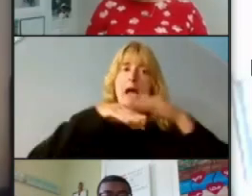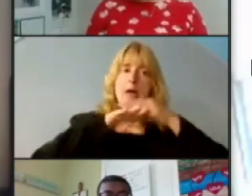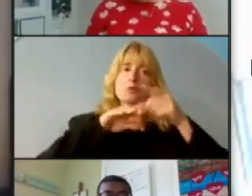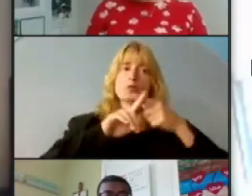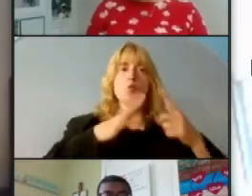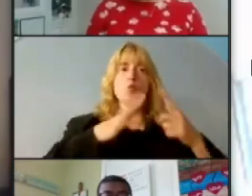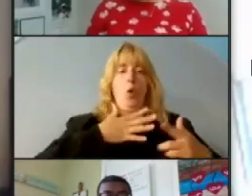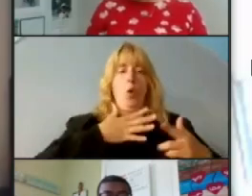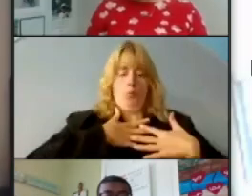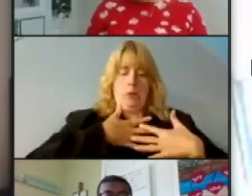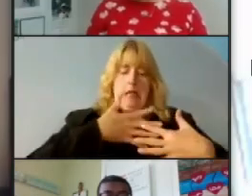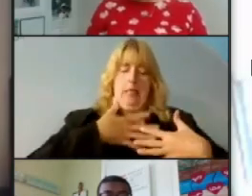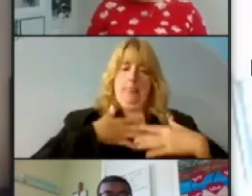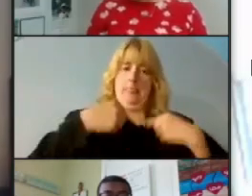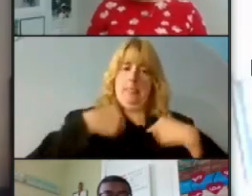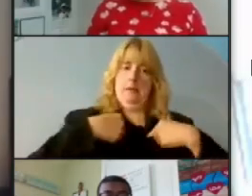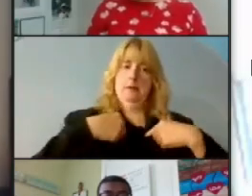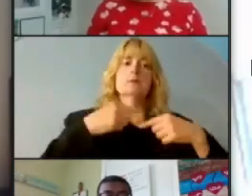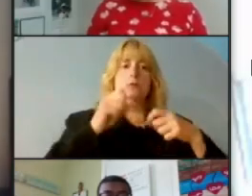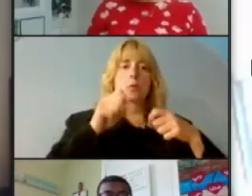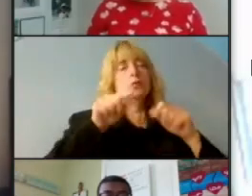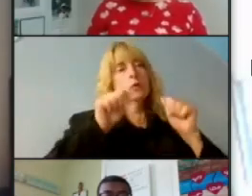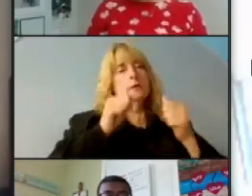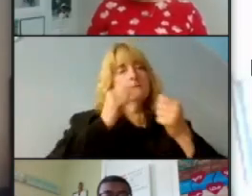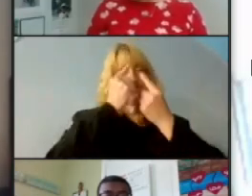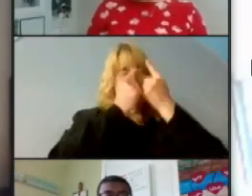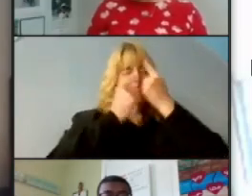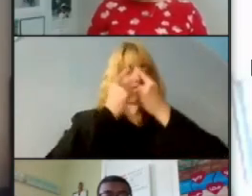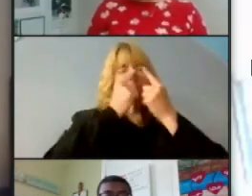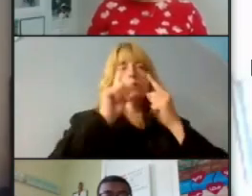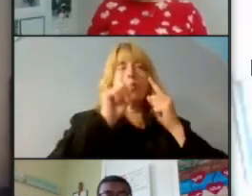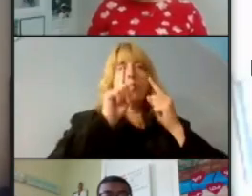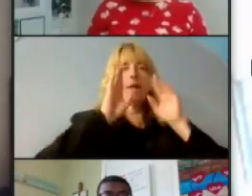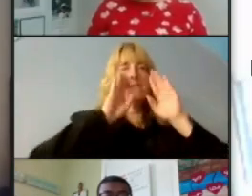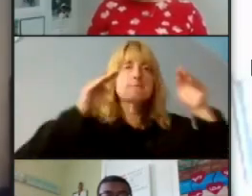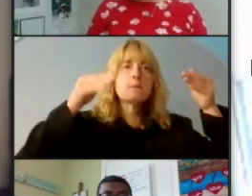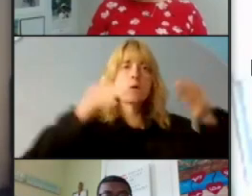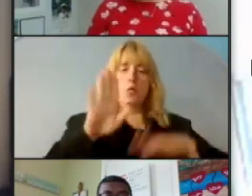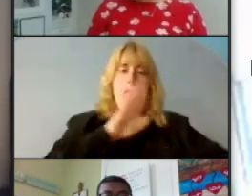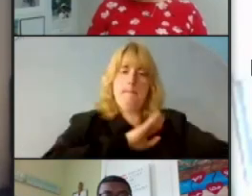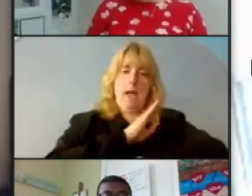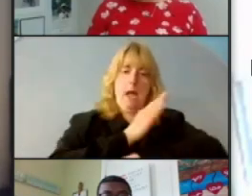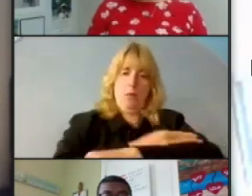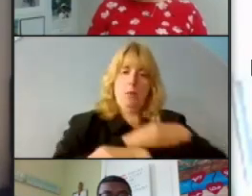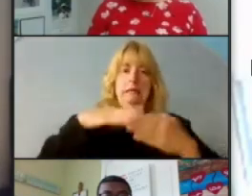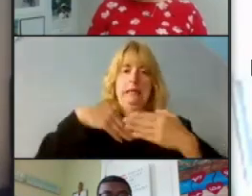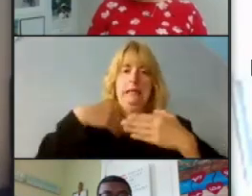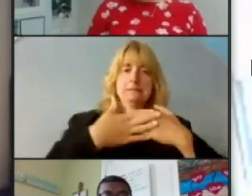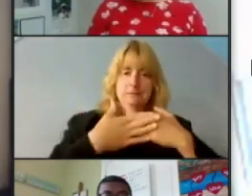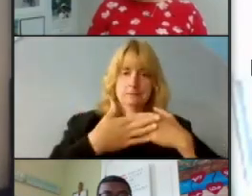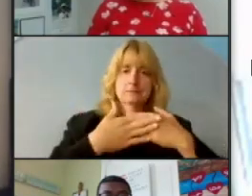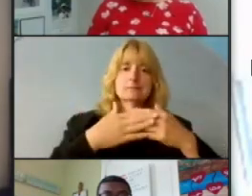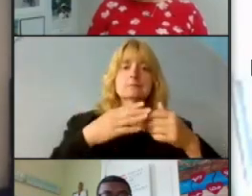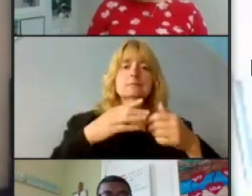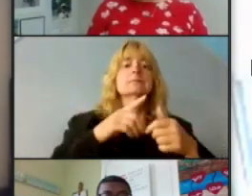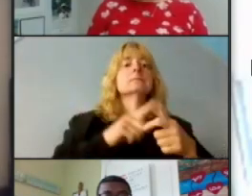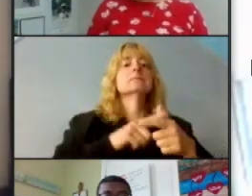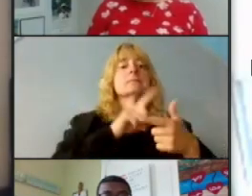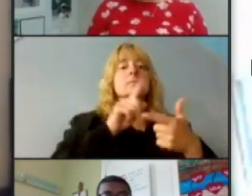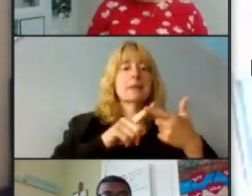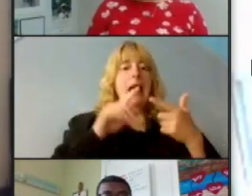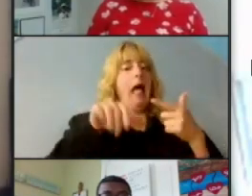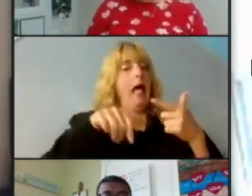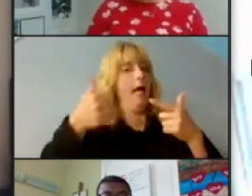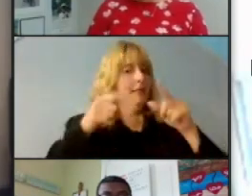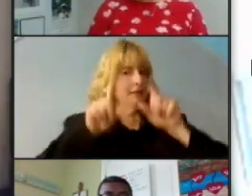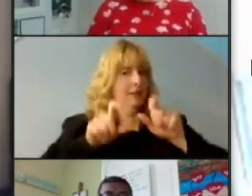you can make a conscious decision about where to direct your power next. Experiment number 2. Take a nice easy breath